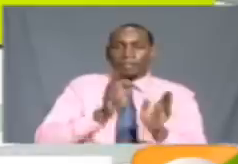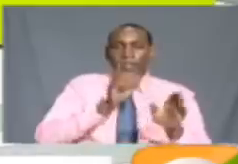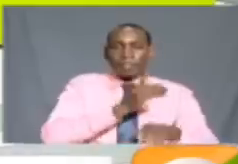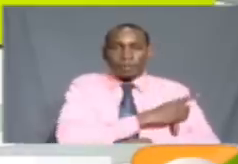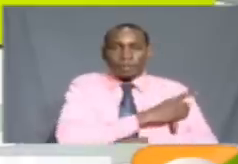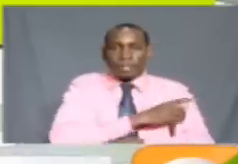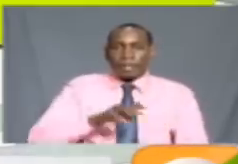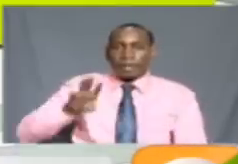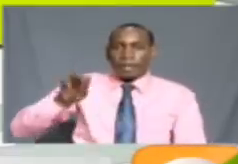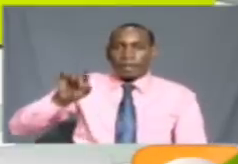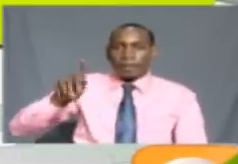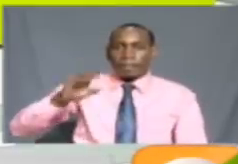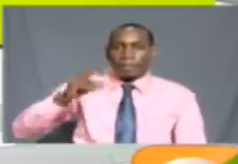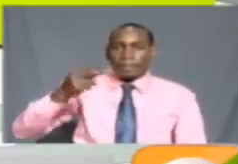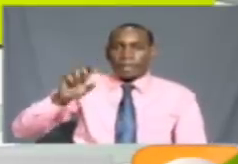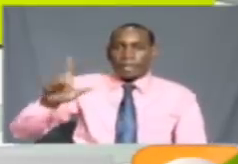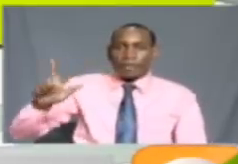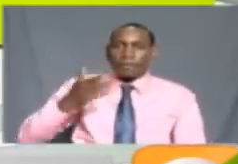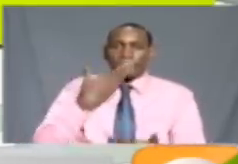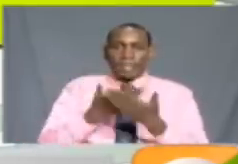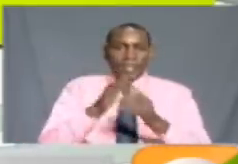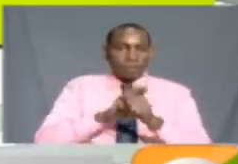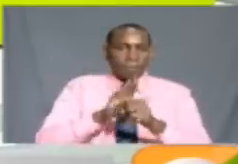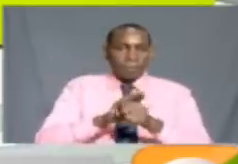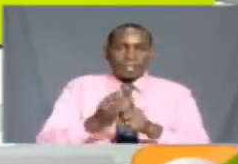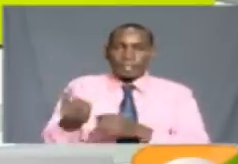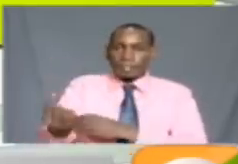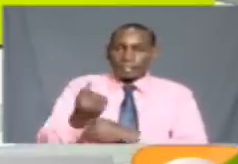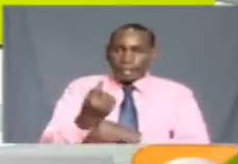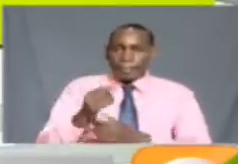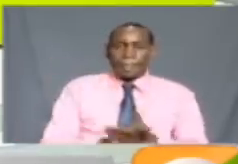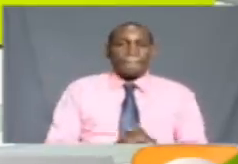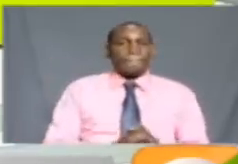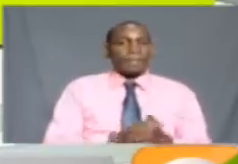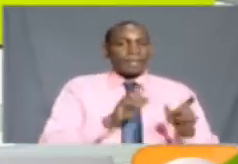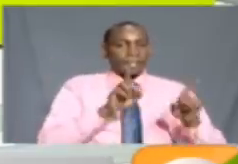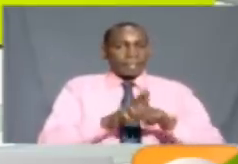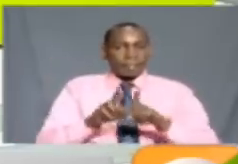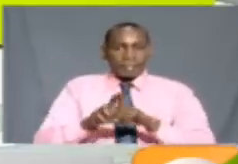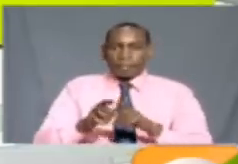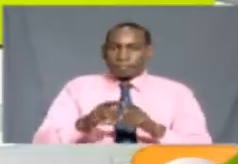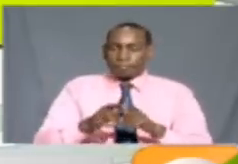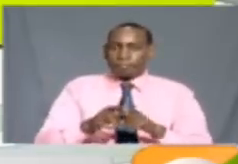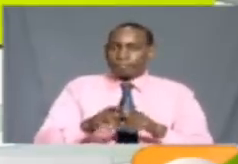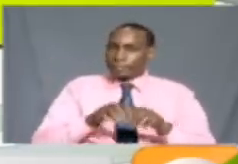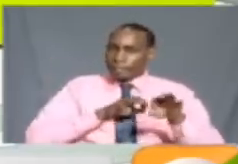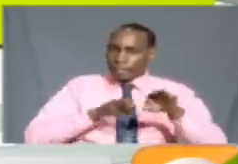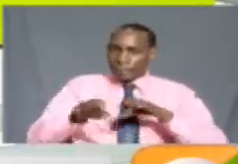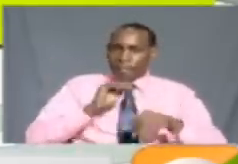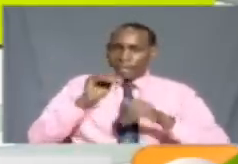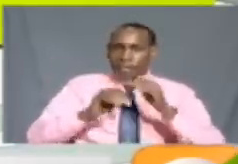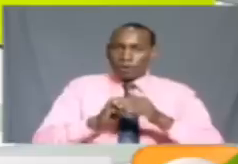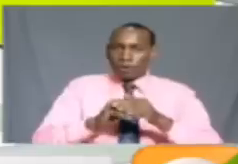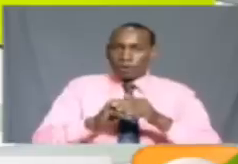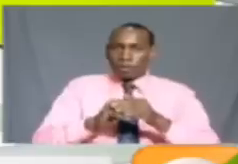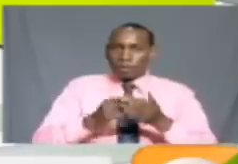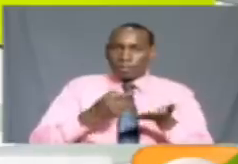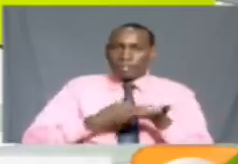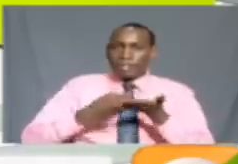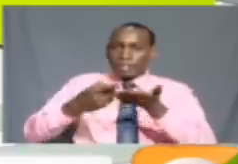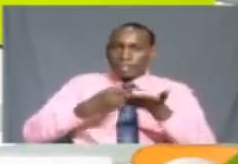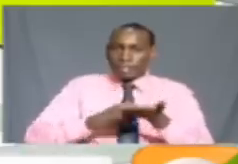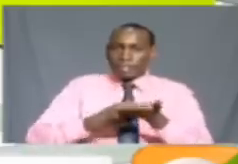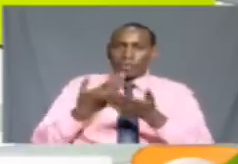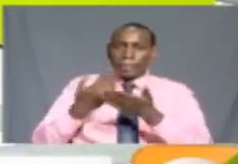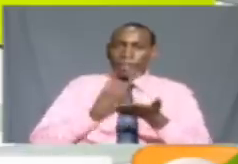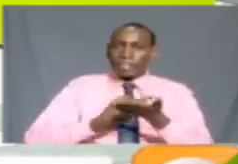Michael Mutinda. Thank you so much for coming in. And I guess just to give context to this whole conversation, all week, all over the